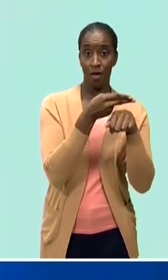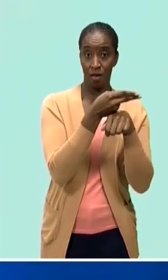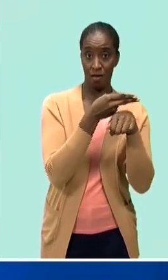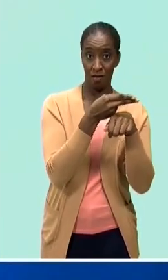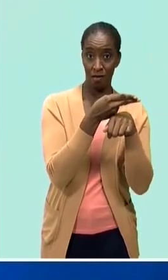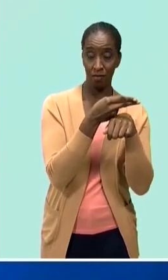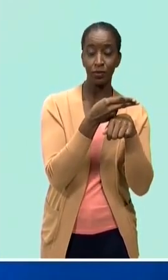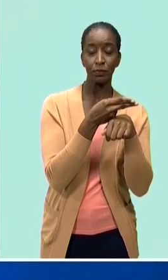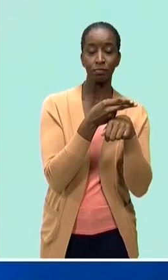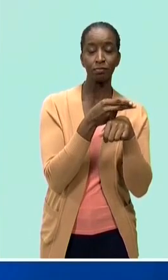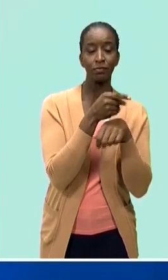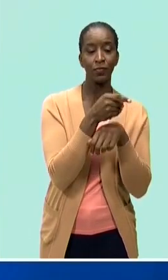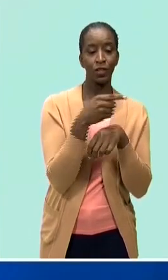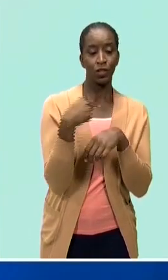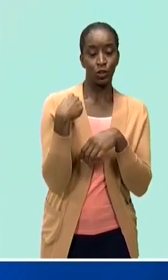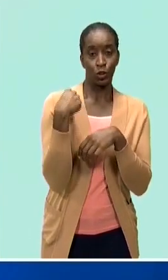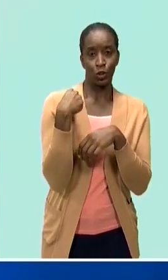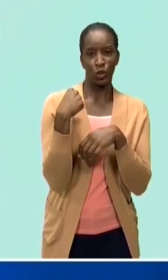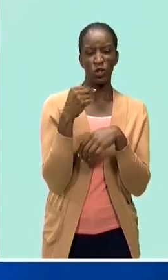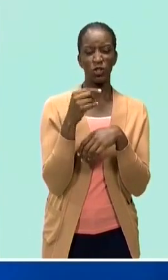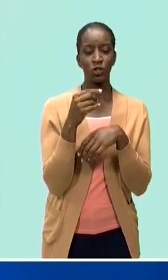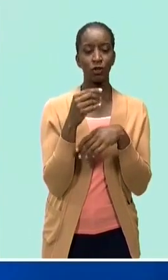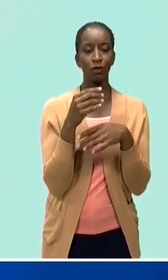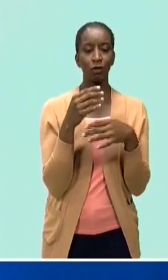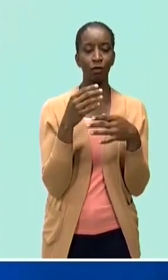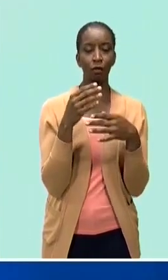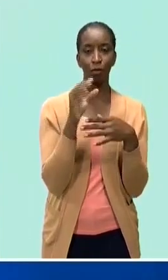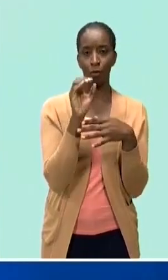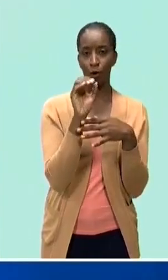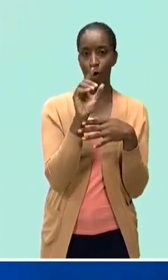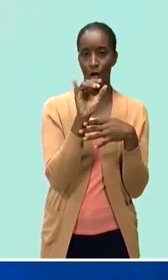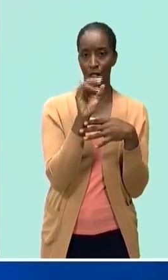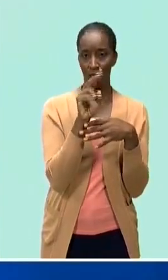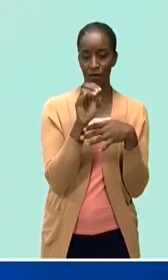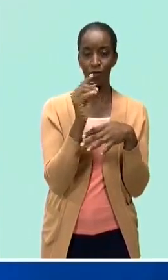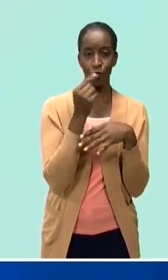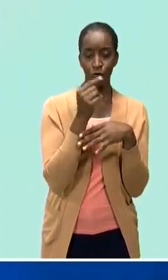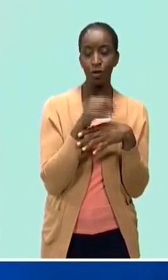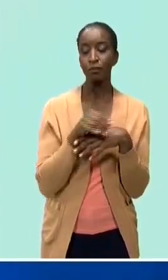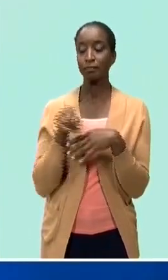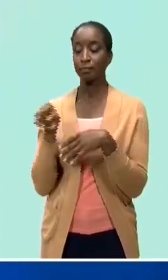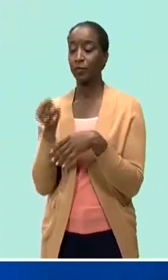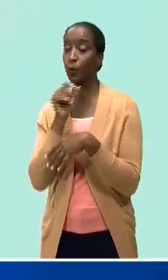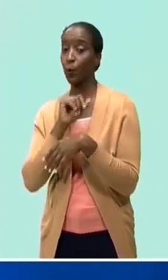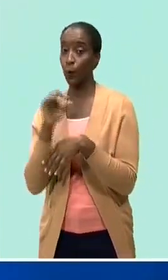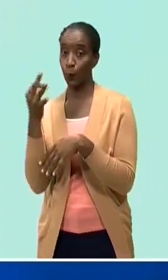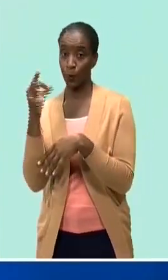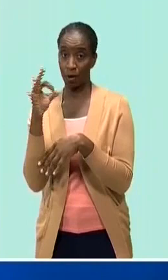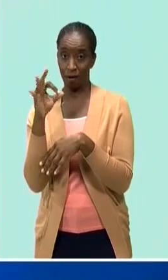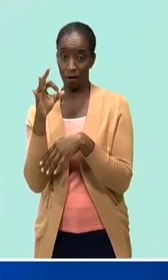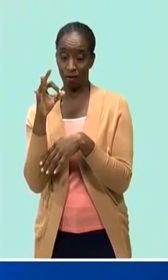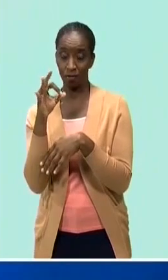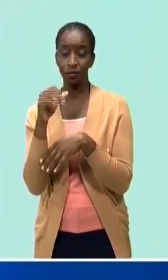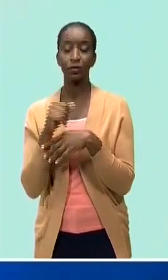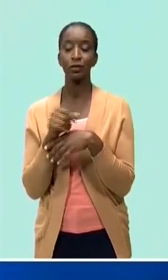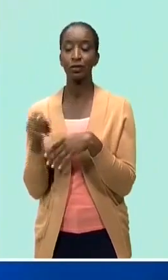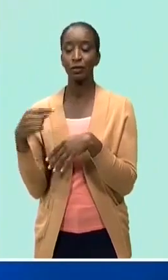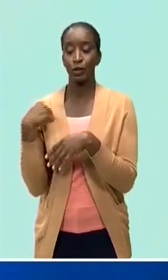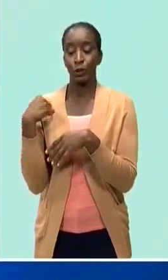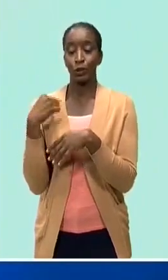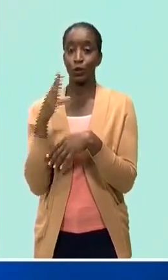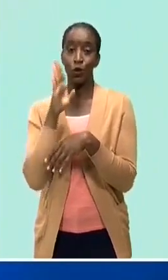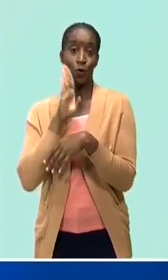of Greenwood Road in the olive green t-shirt, and 19-year-old Bernard Musgrove of Palm Beach Street in the brown